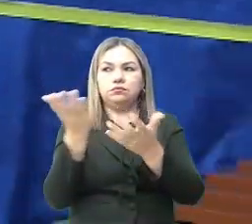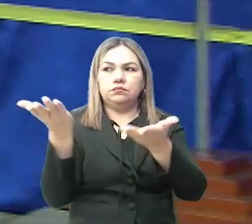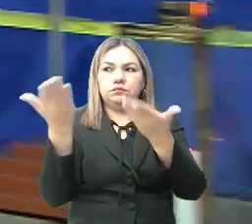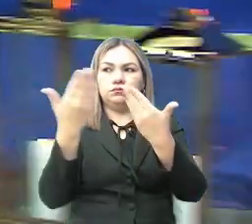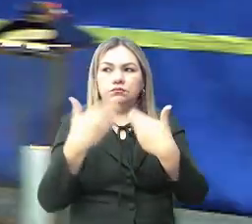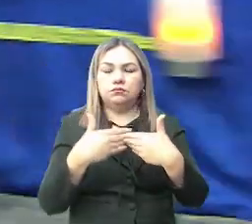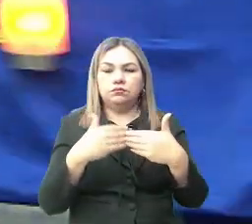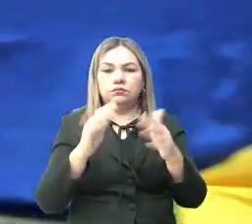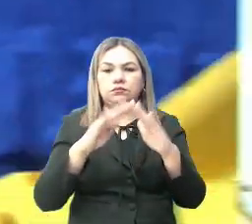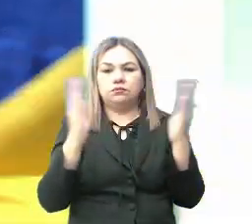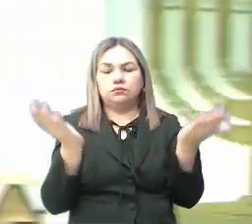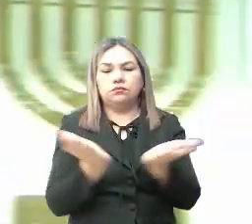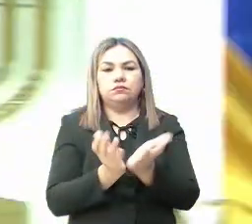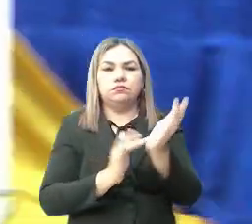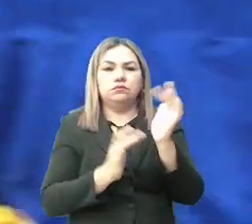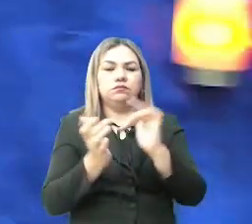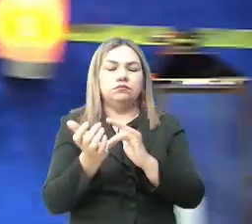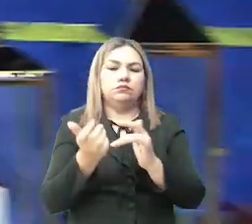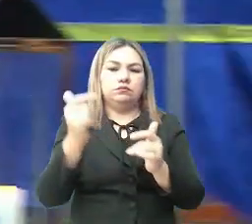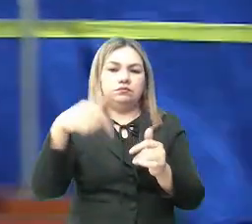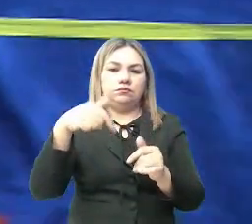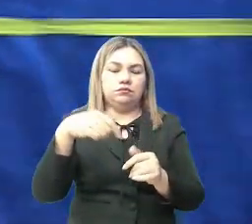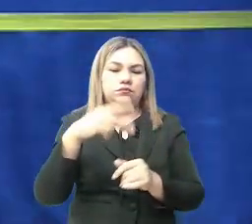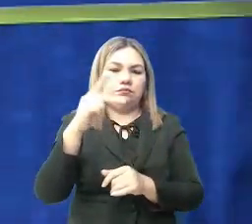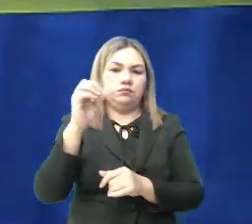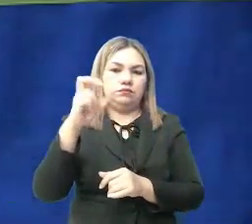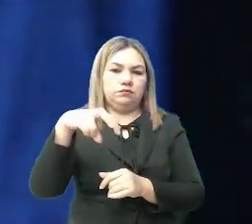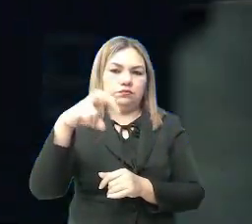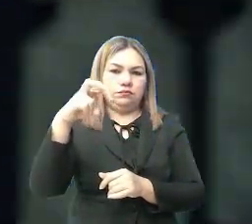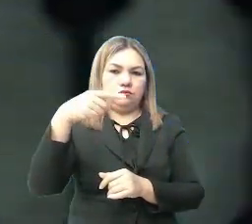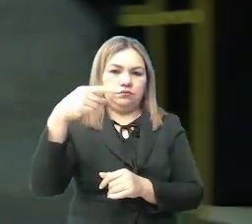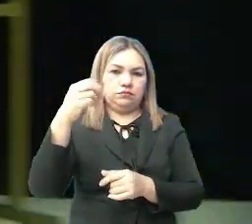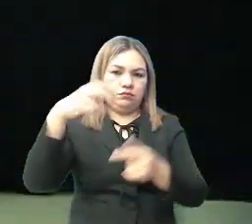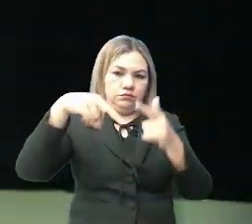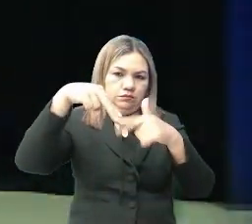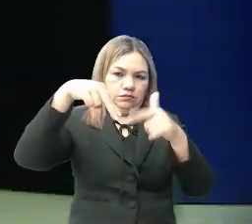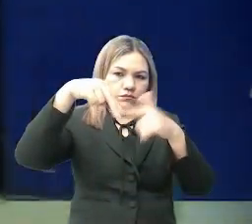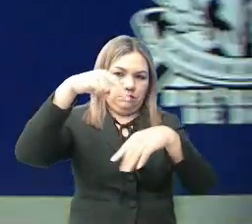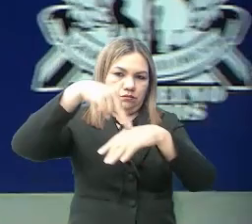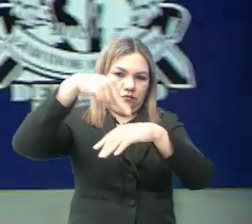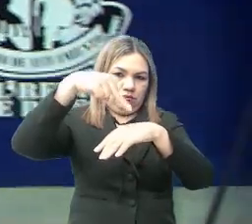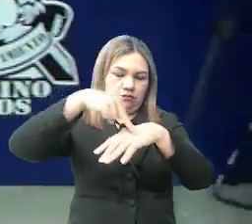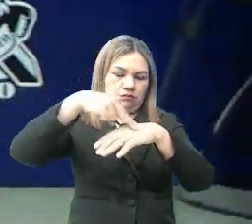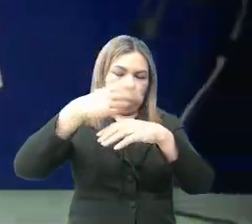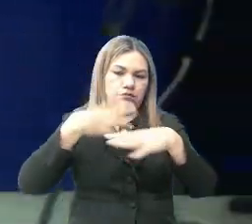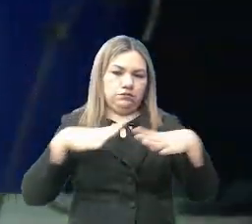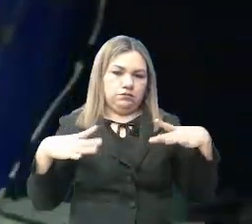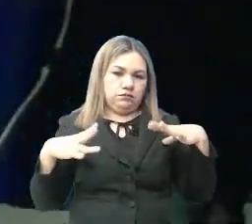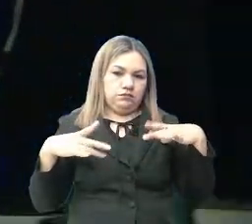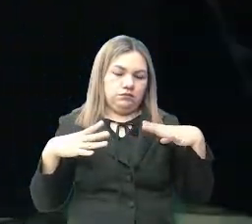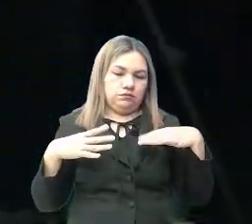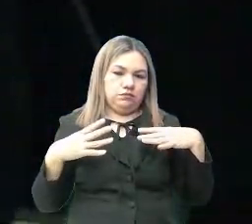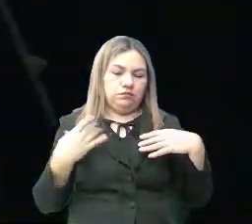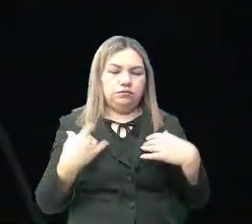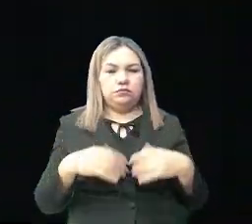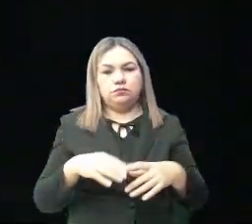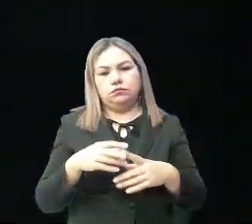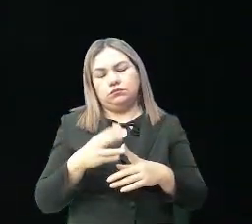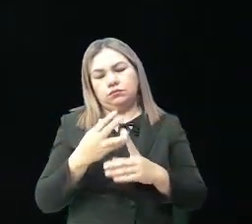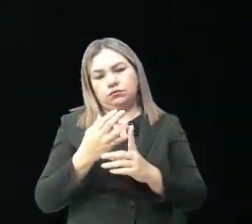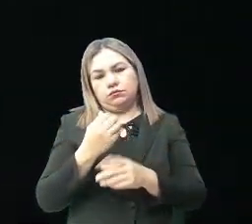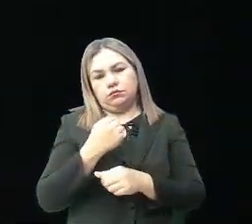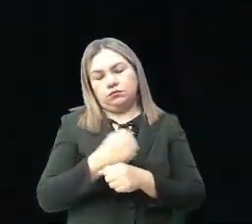receive this word. Today I set it under my feet. I set the inactivity,